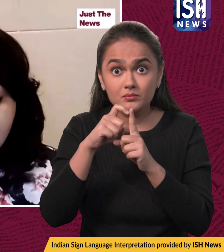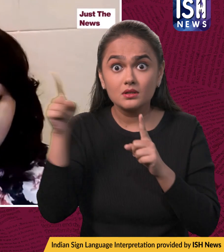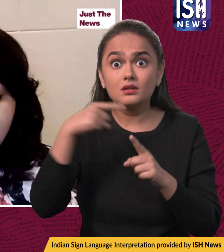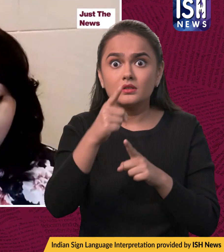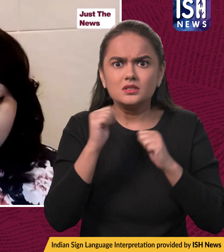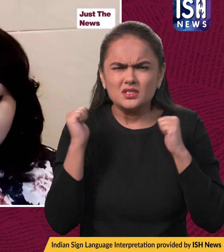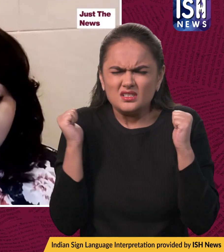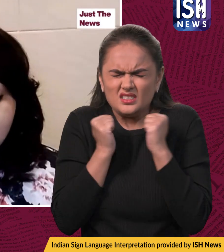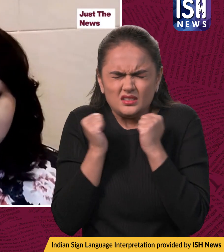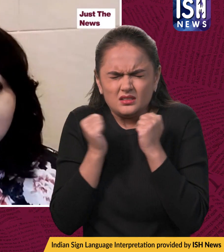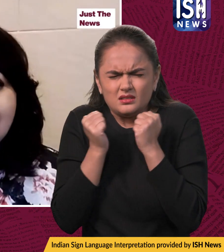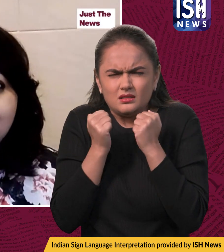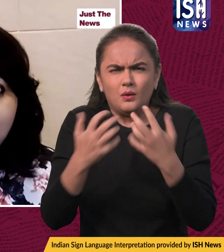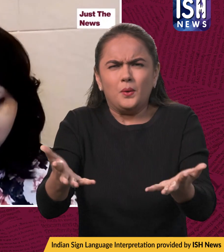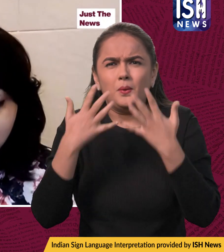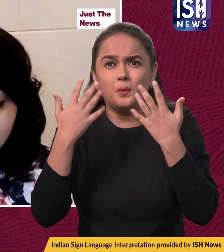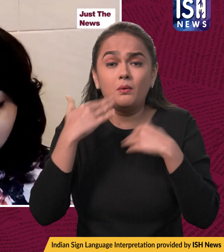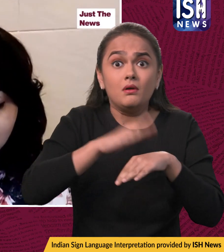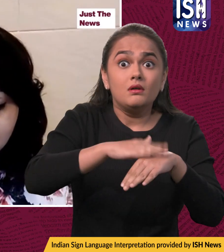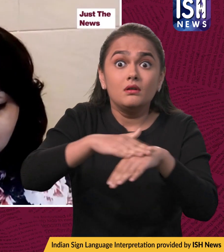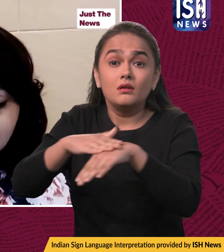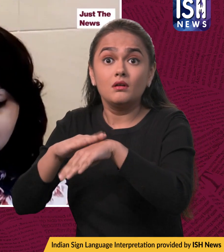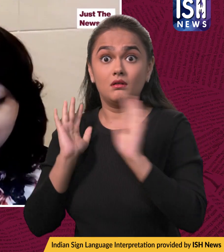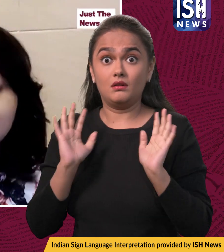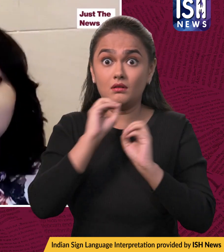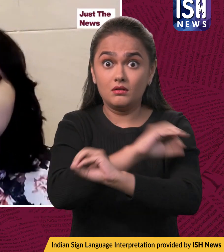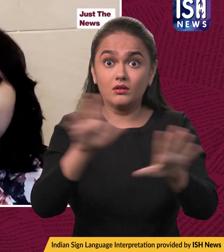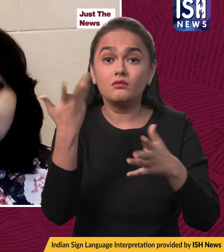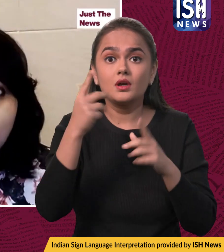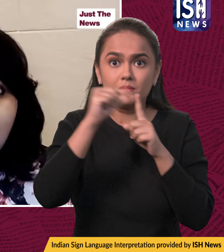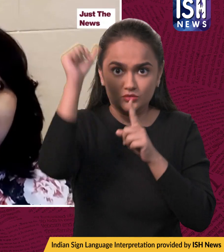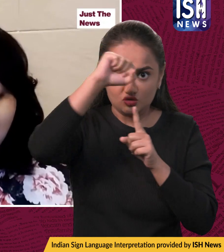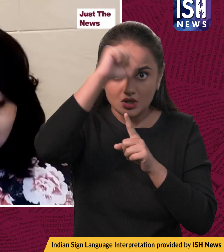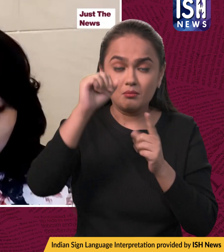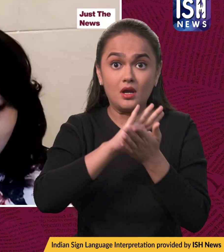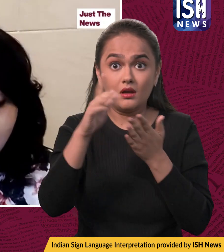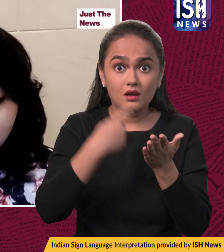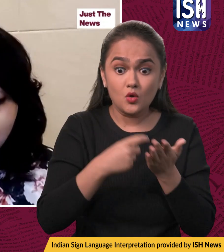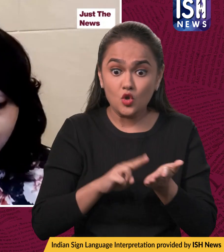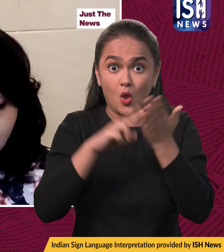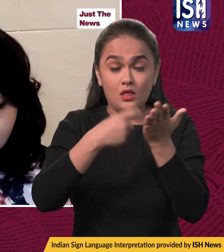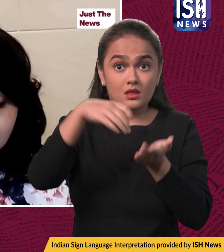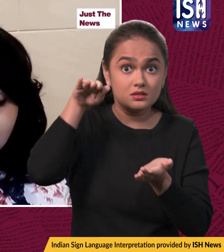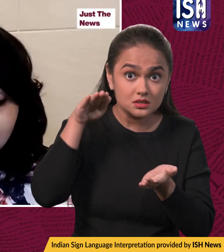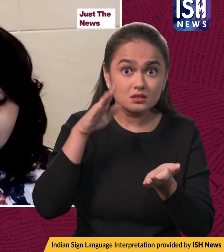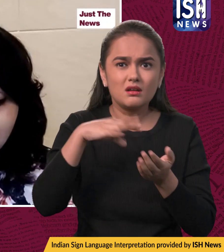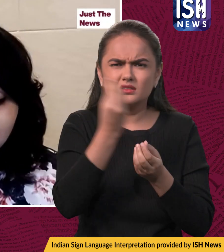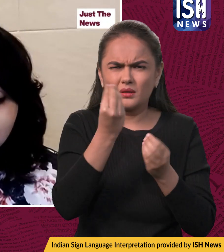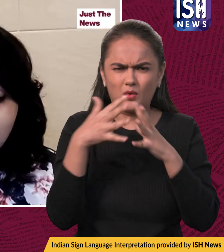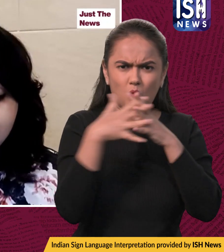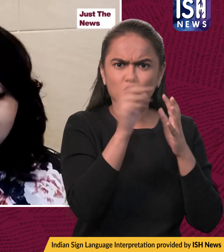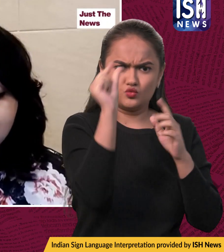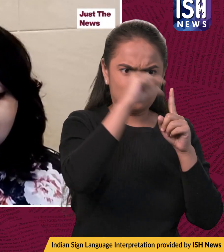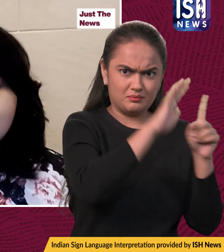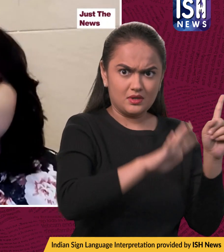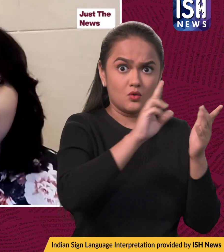issued a cold wave alert in 5 states. Now, these states include Punjab, Haryana, North Rajasthan, and some parts